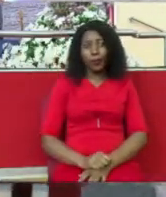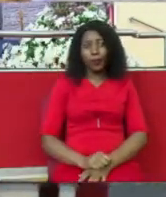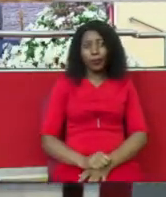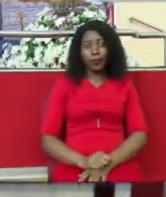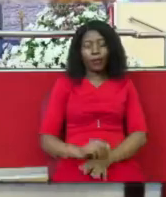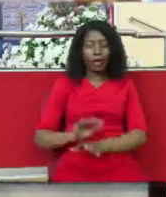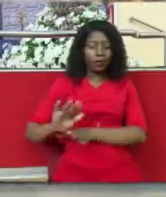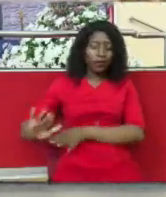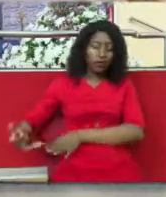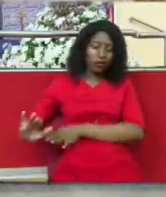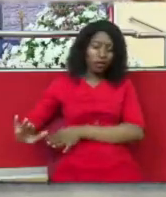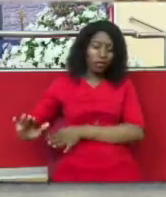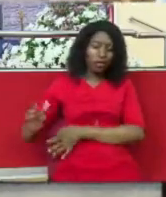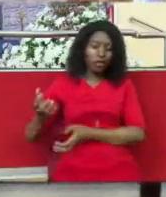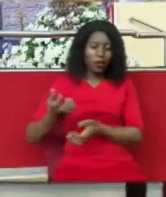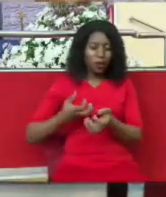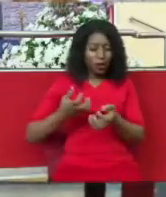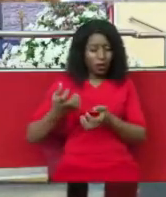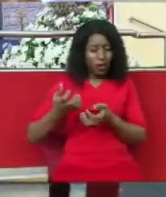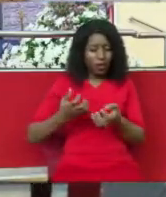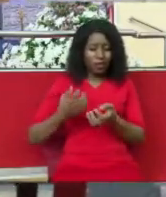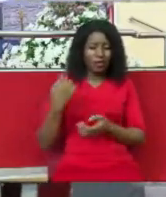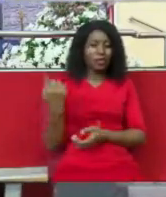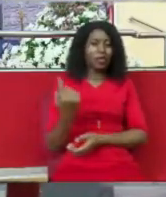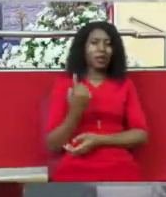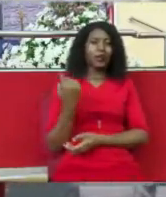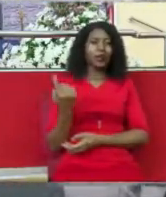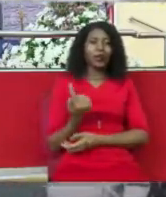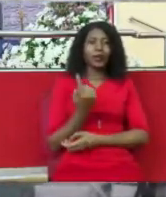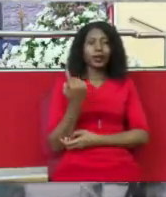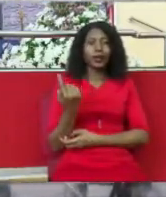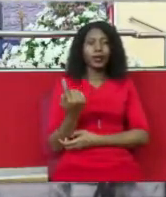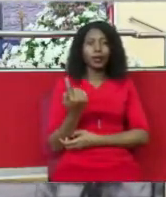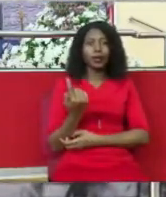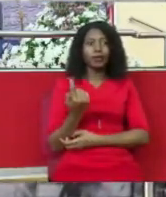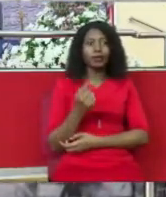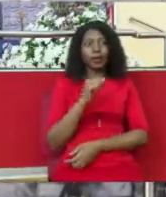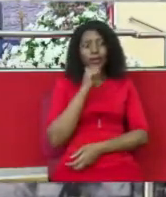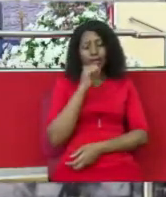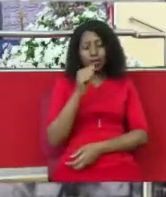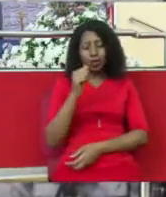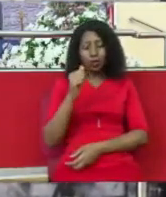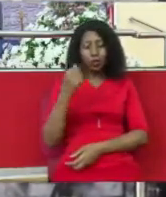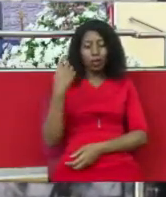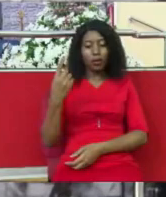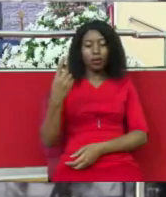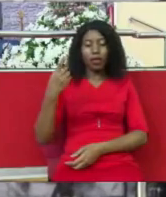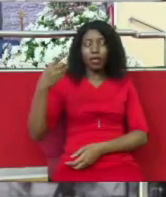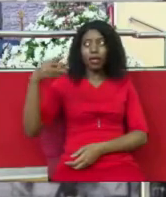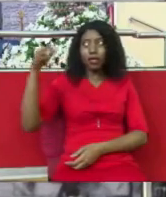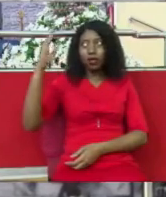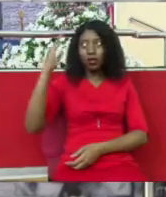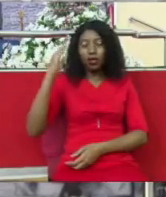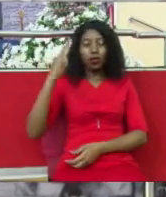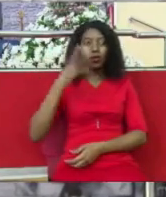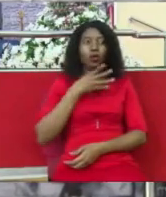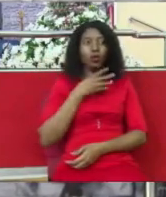Leave that business venture alone. It is not the one that the Lord would have you do.